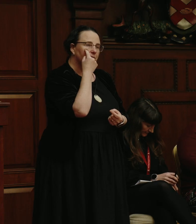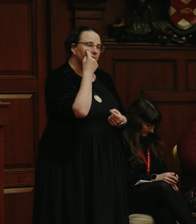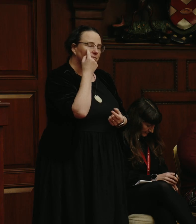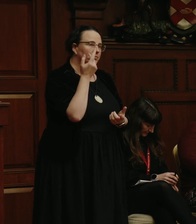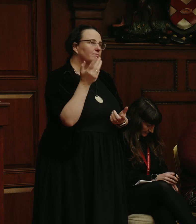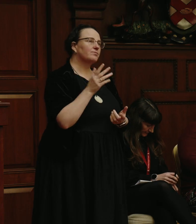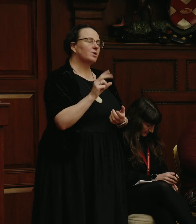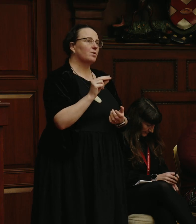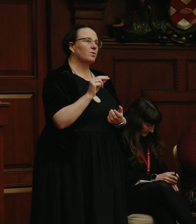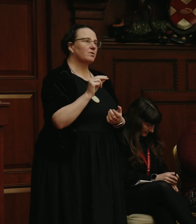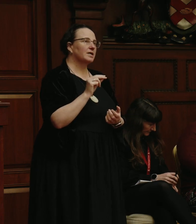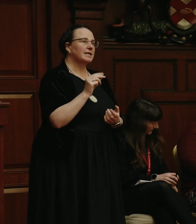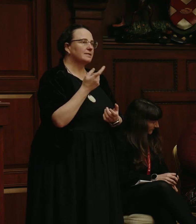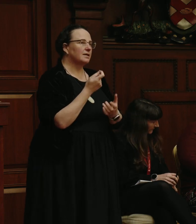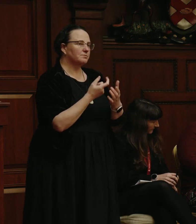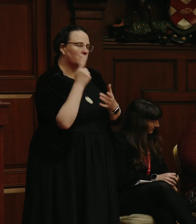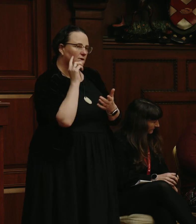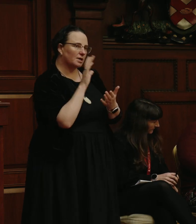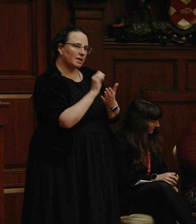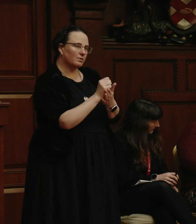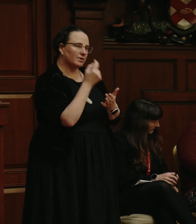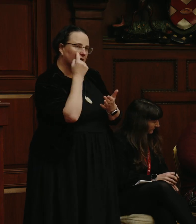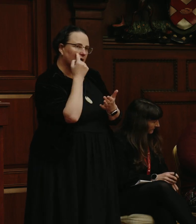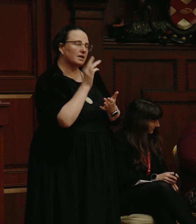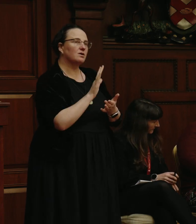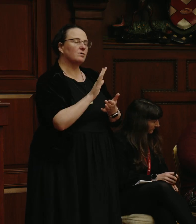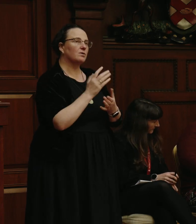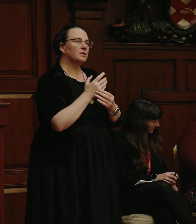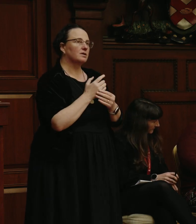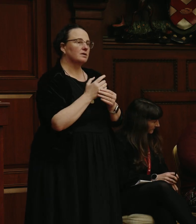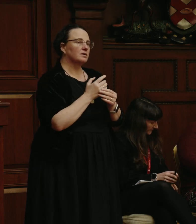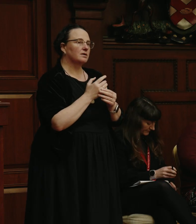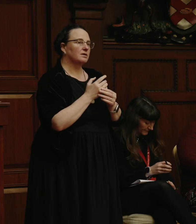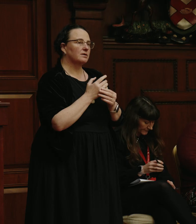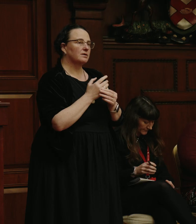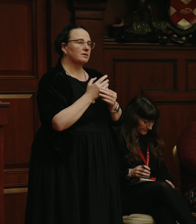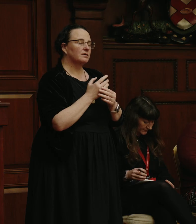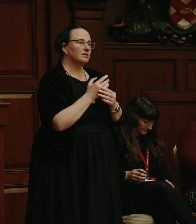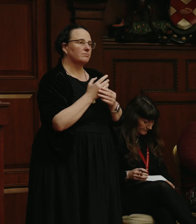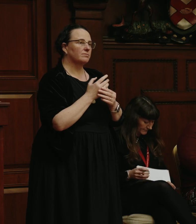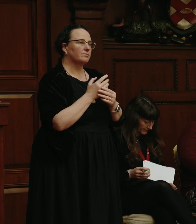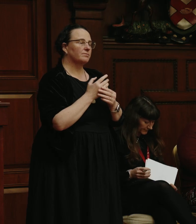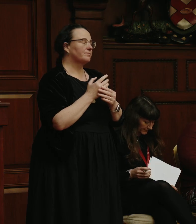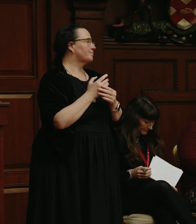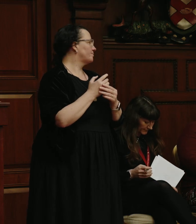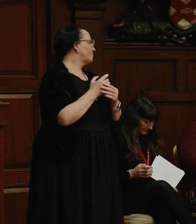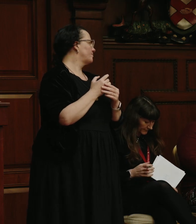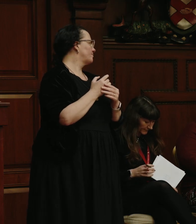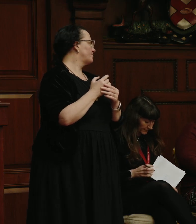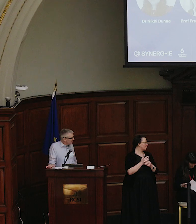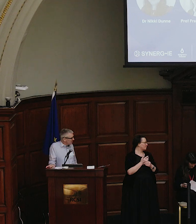often there isn't as much of an overlap, so it doesn't pertain much to our clinical environment, no.